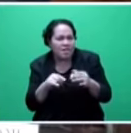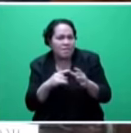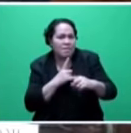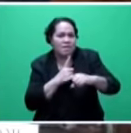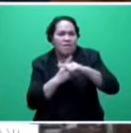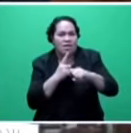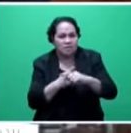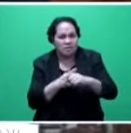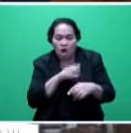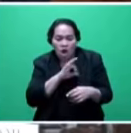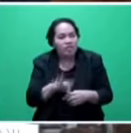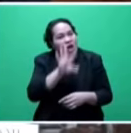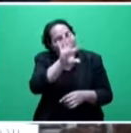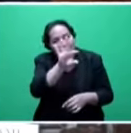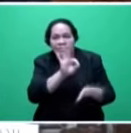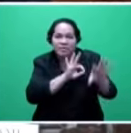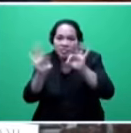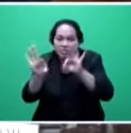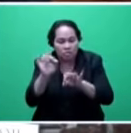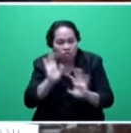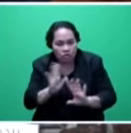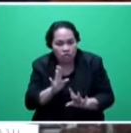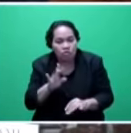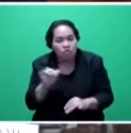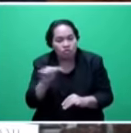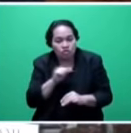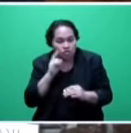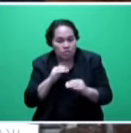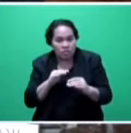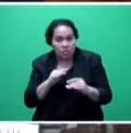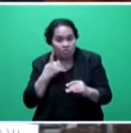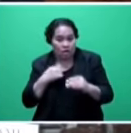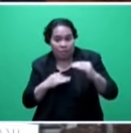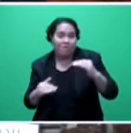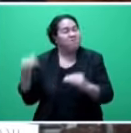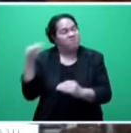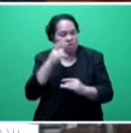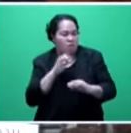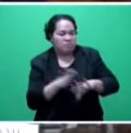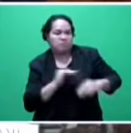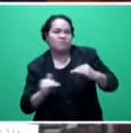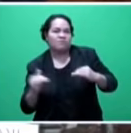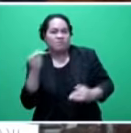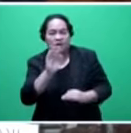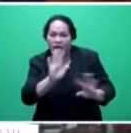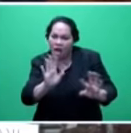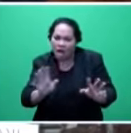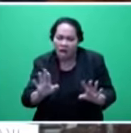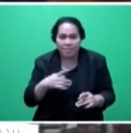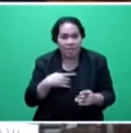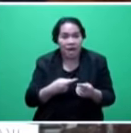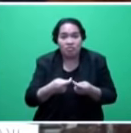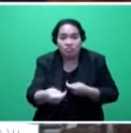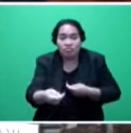rather than being selective. Trying to punch above your weight is not our way to go because trading arrangements are